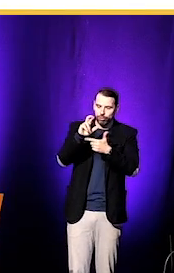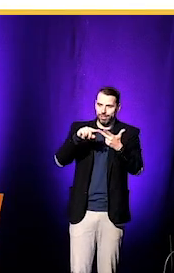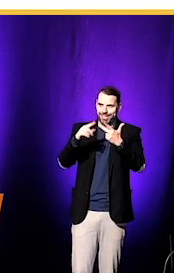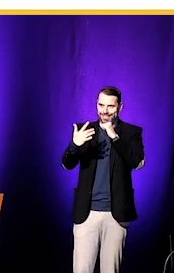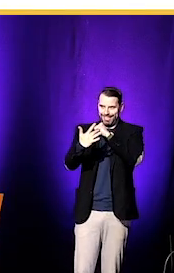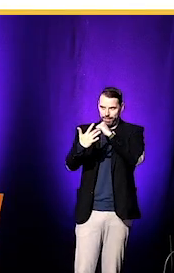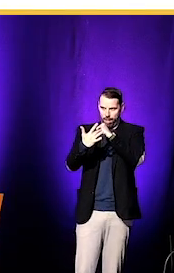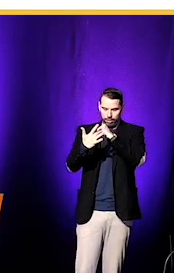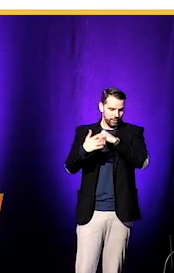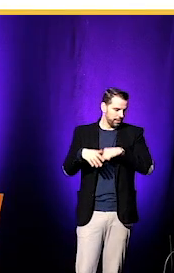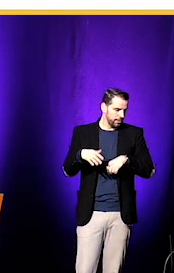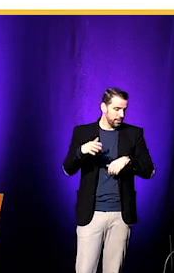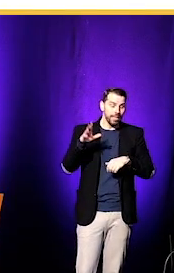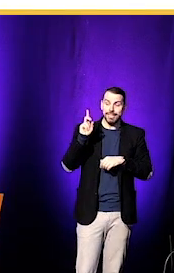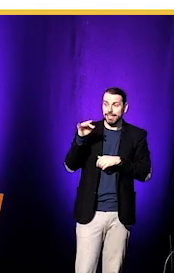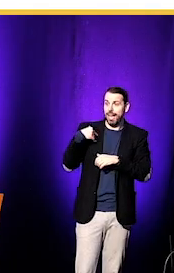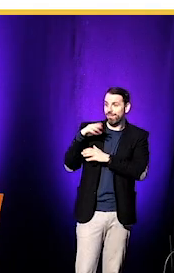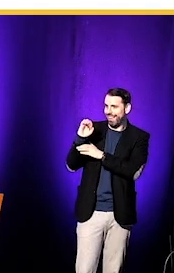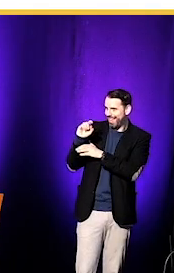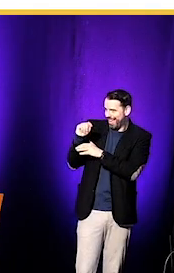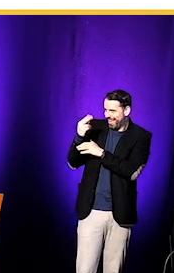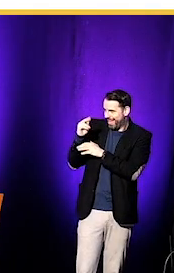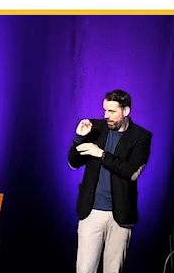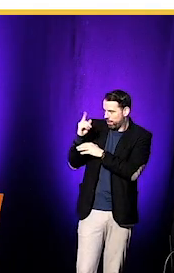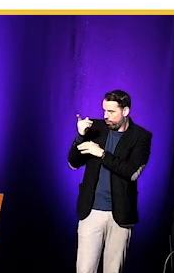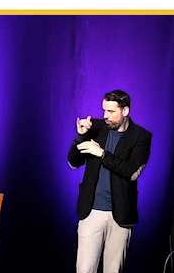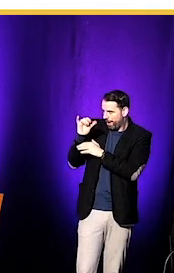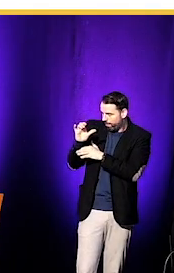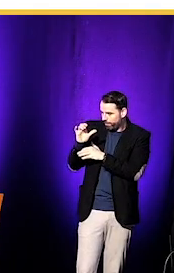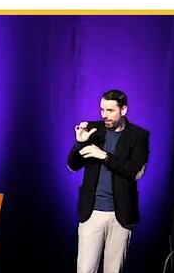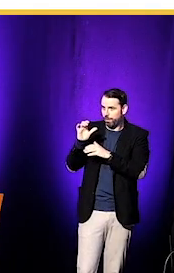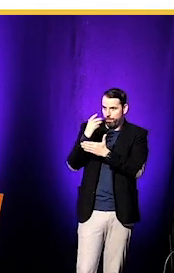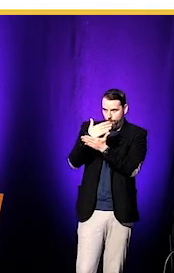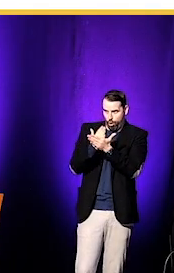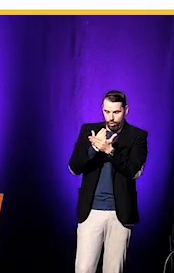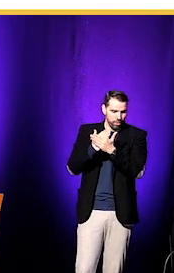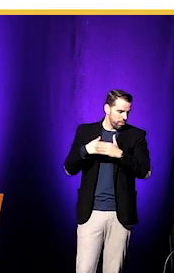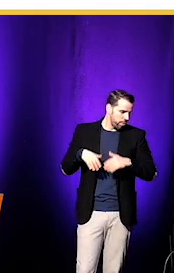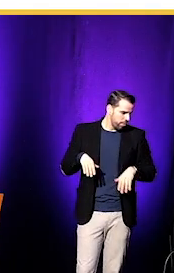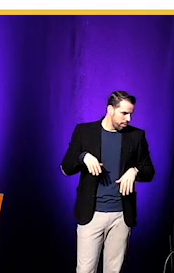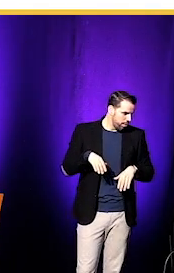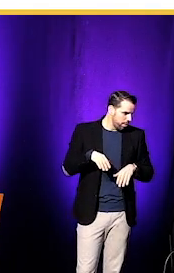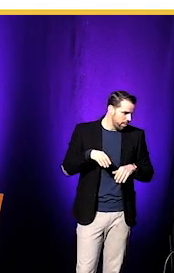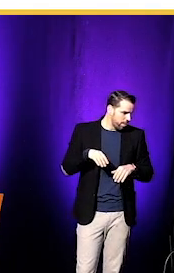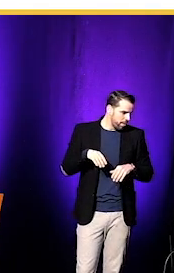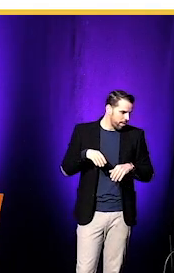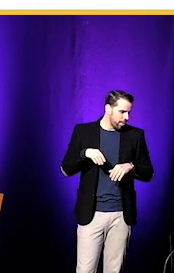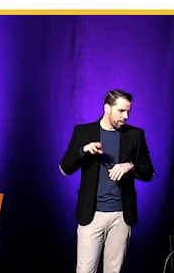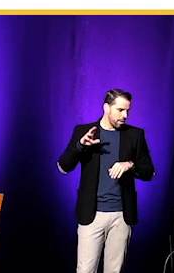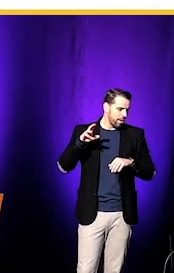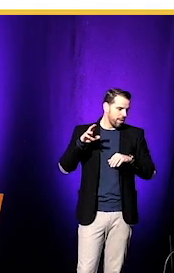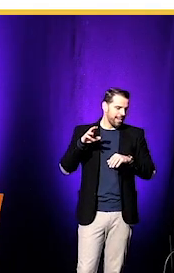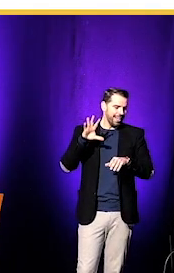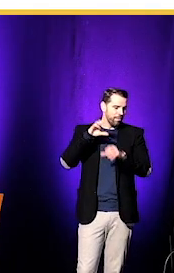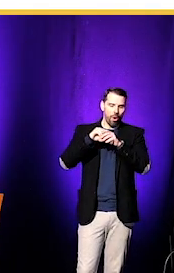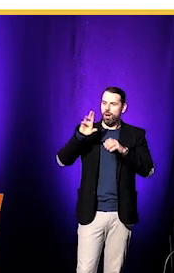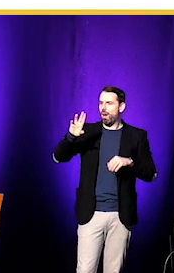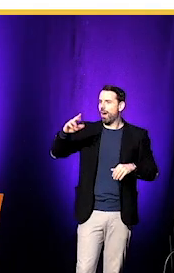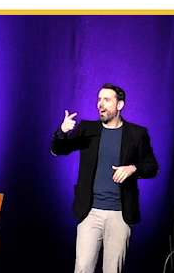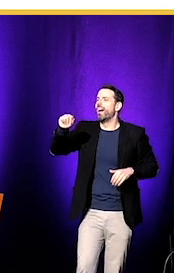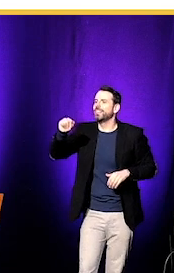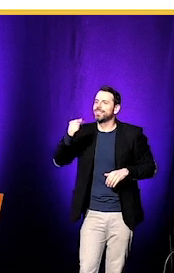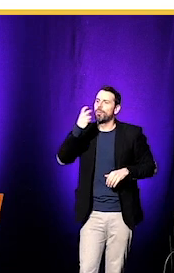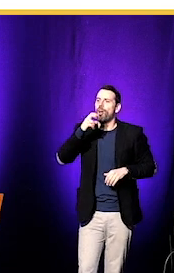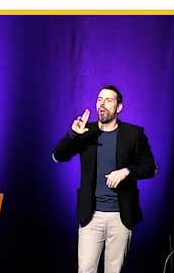ethnographic component of the course involved undergraduates we called UGs, someone say UGs, involved the UGs traveling to our design